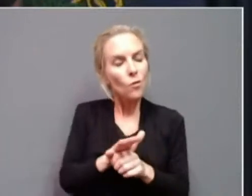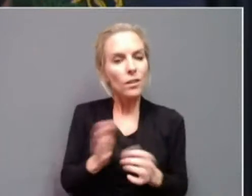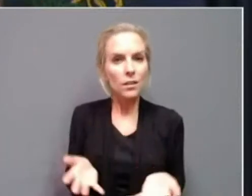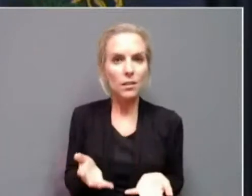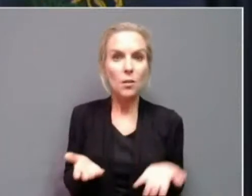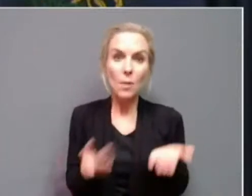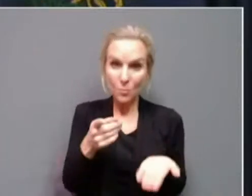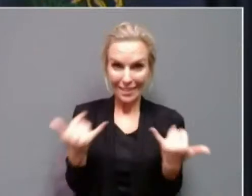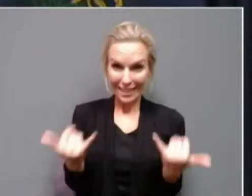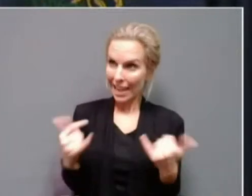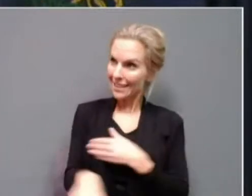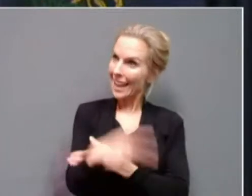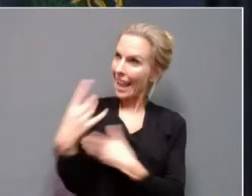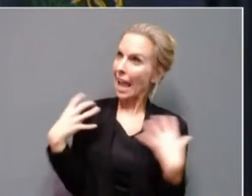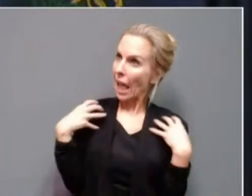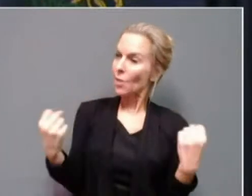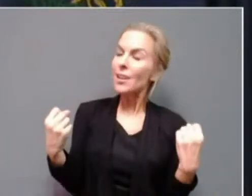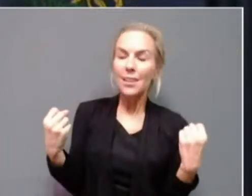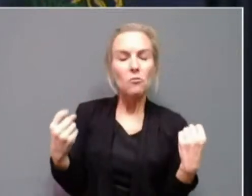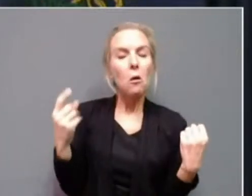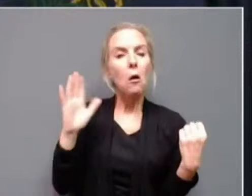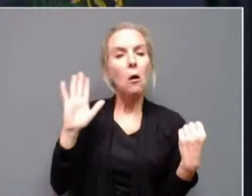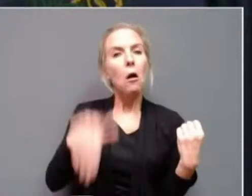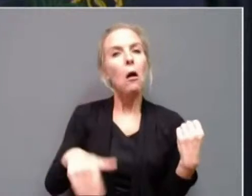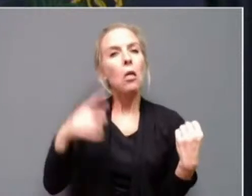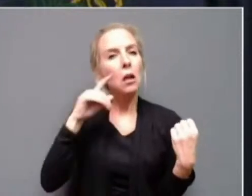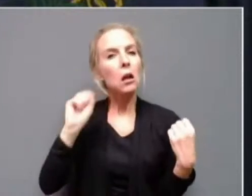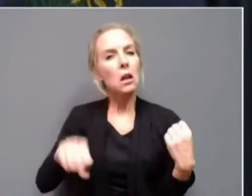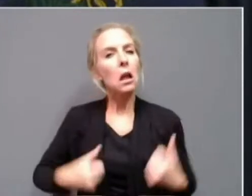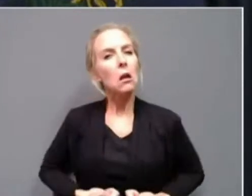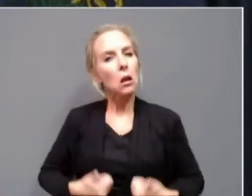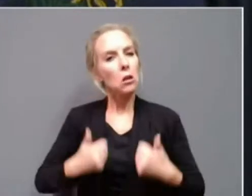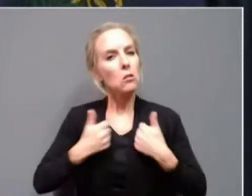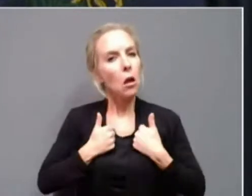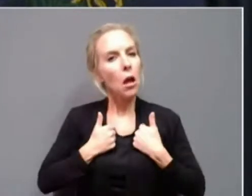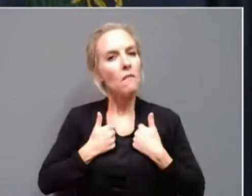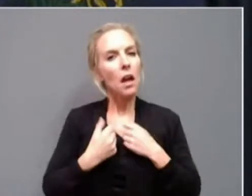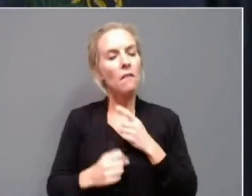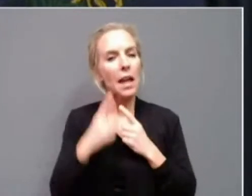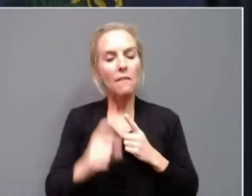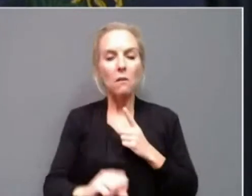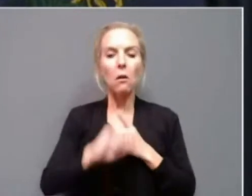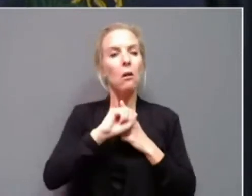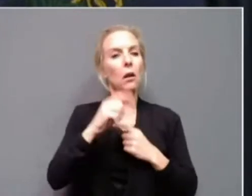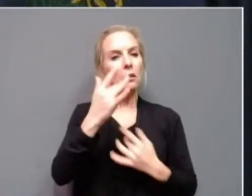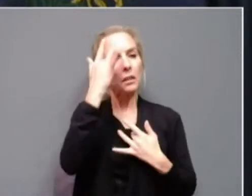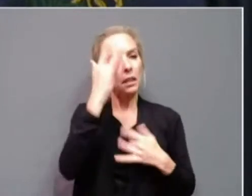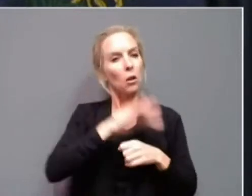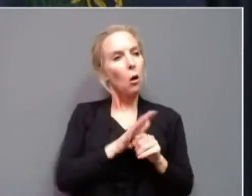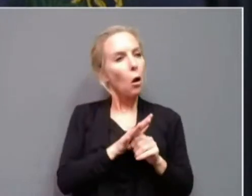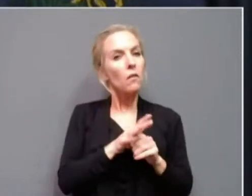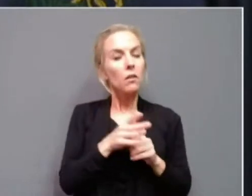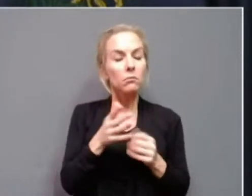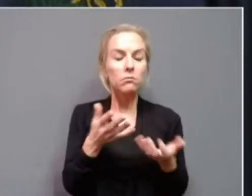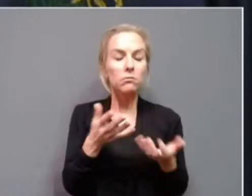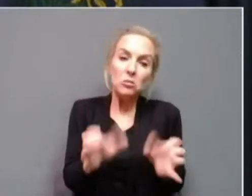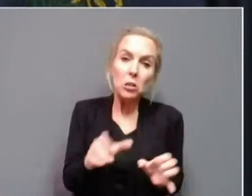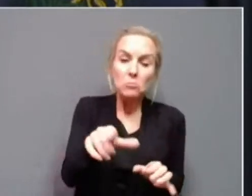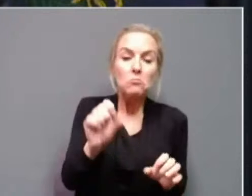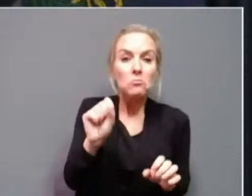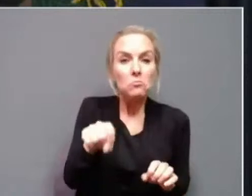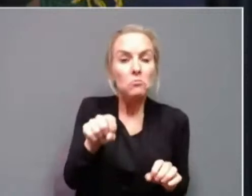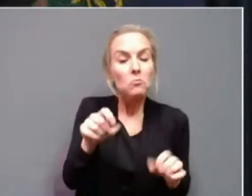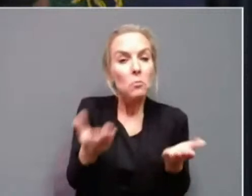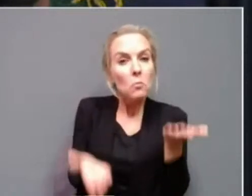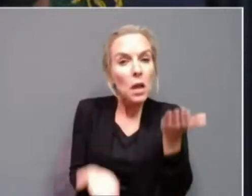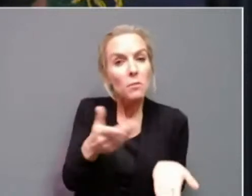today and you think you'll survive a COVID infection. Chances are you might, because the